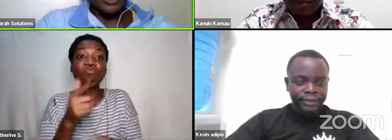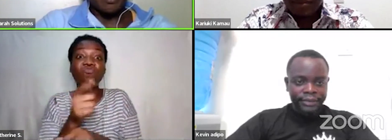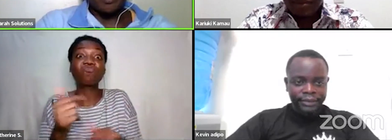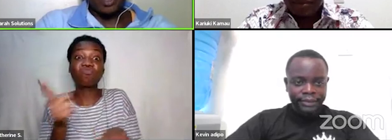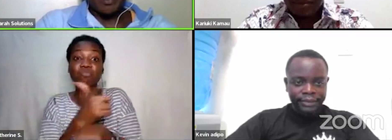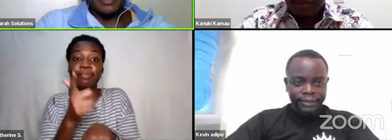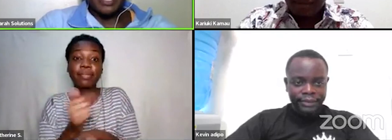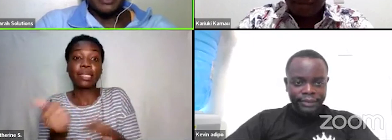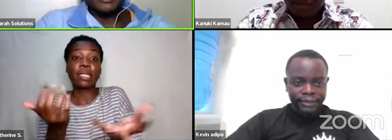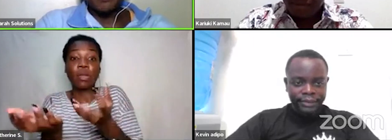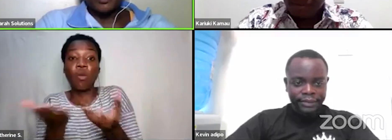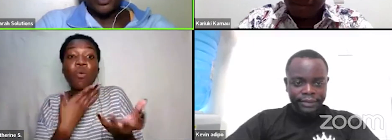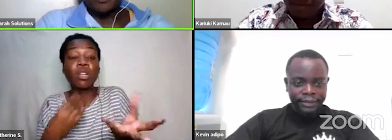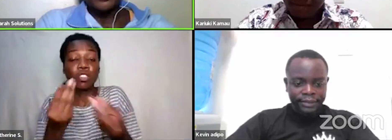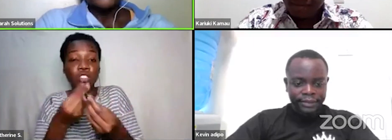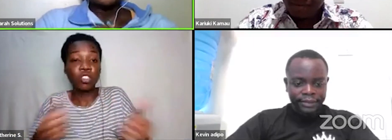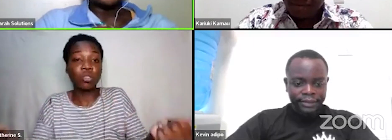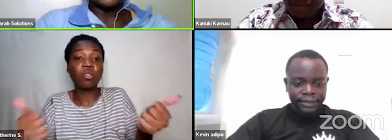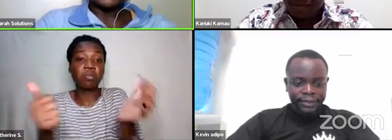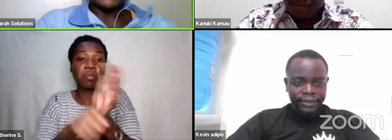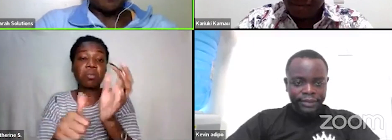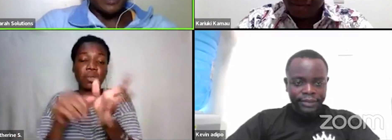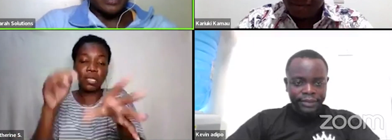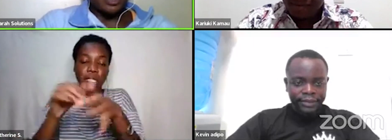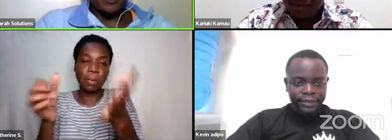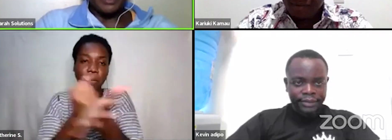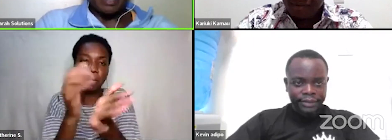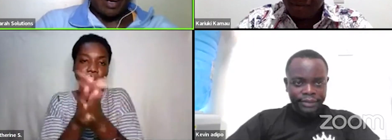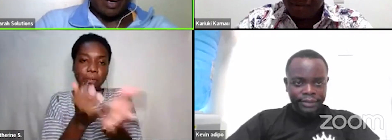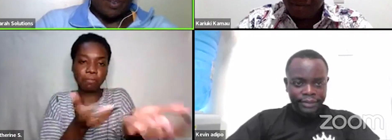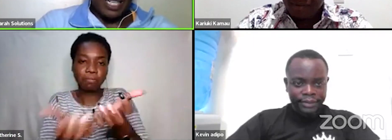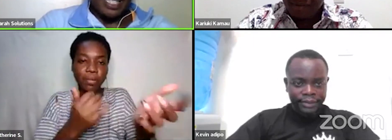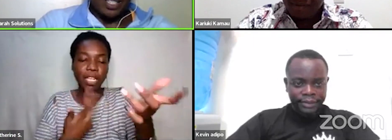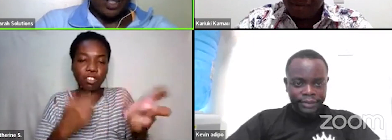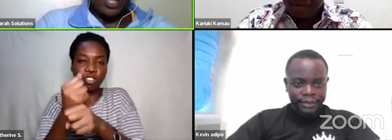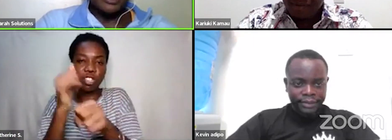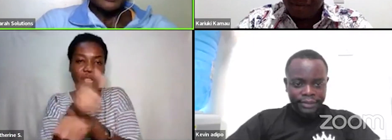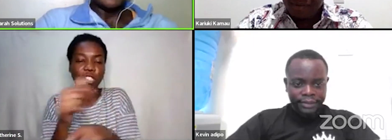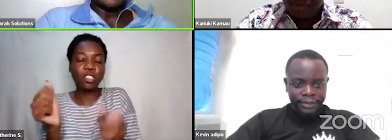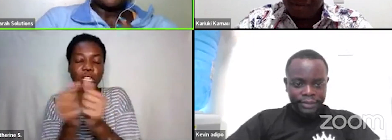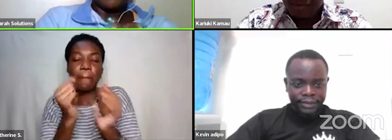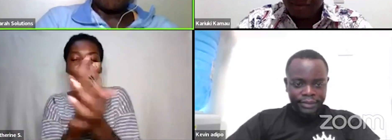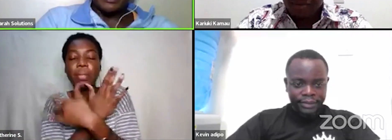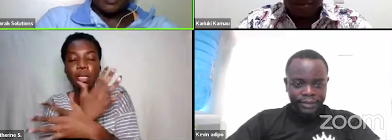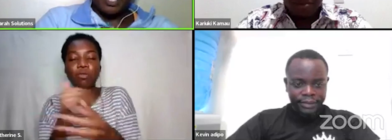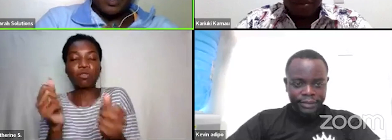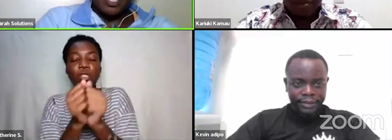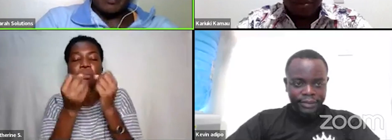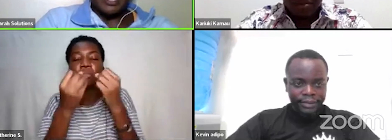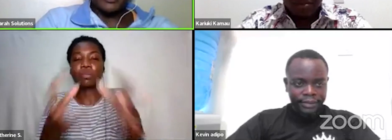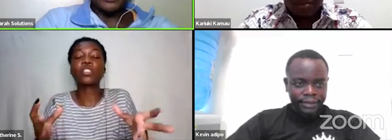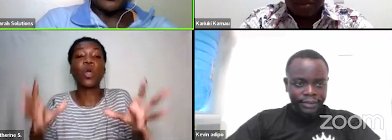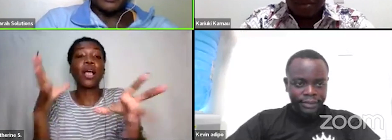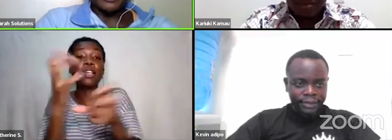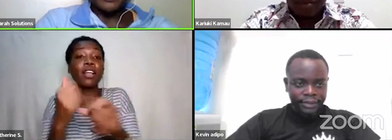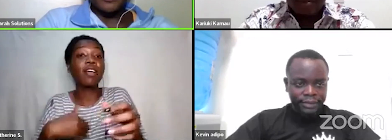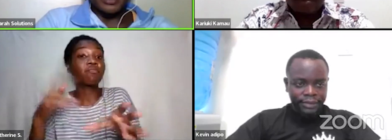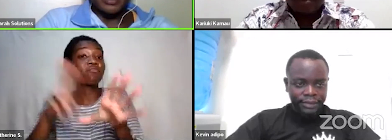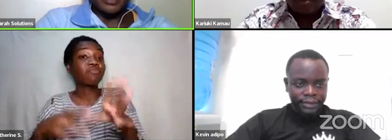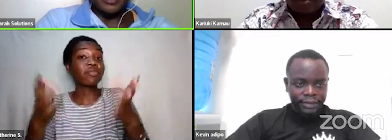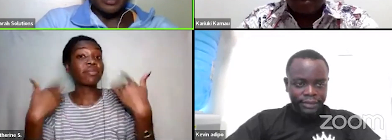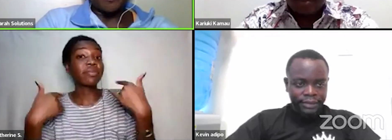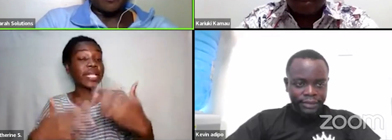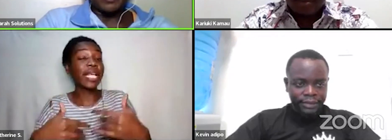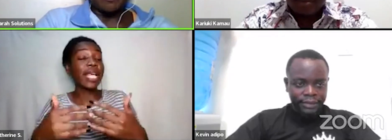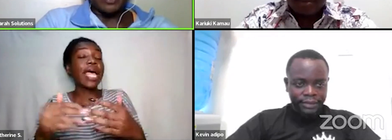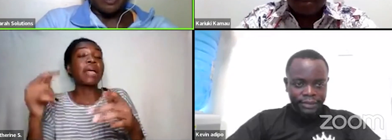demystify issues in employment and entrepreneurship. We do this in partnership with a number of organizations. We have Balcon Housing. Balcon Housing is a